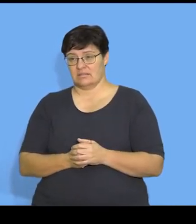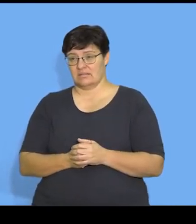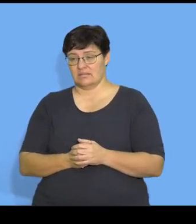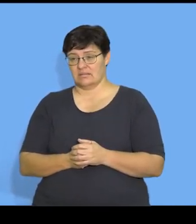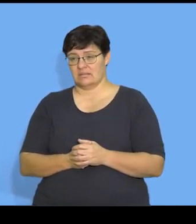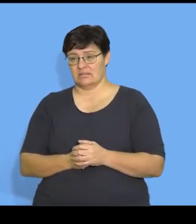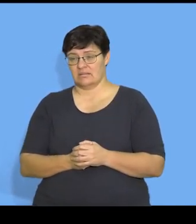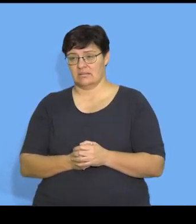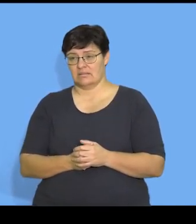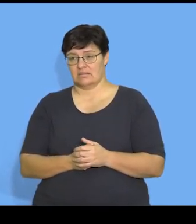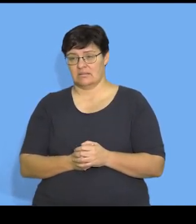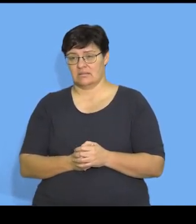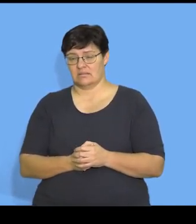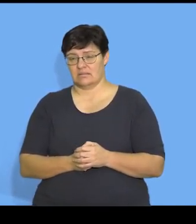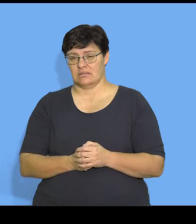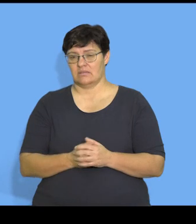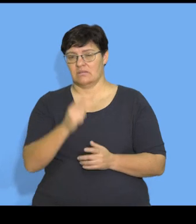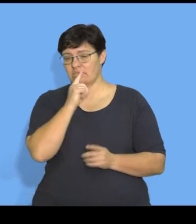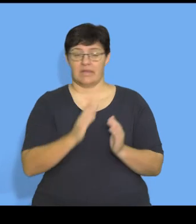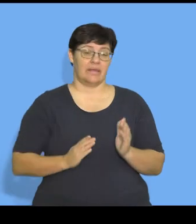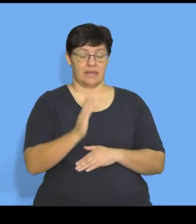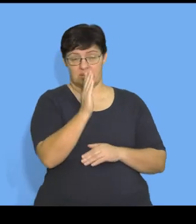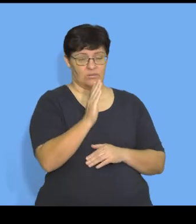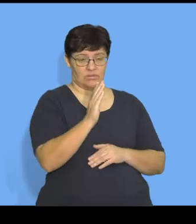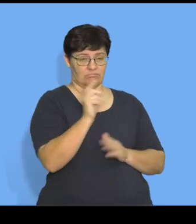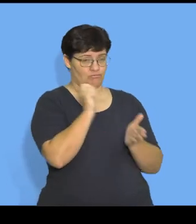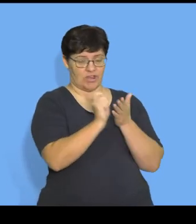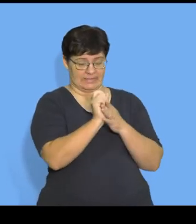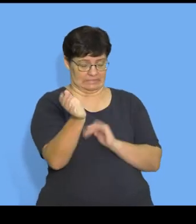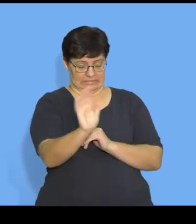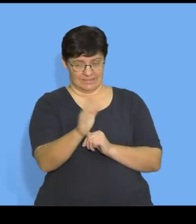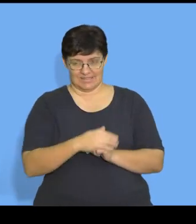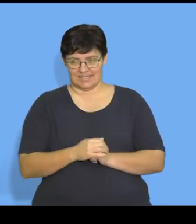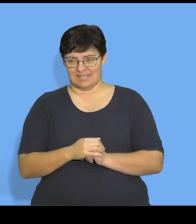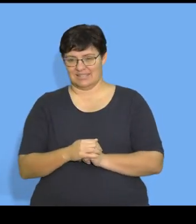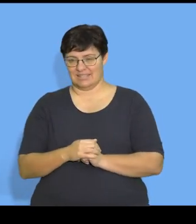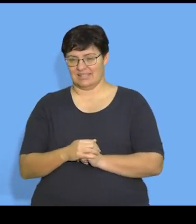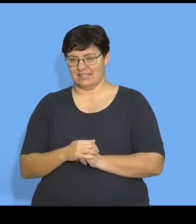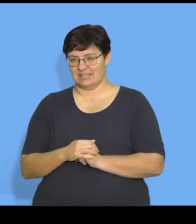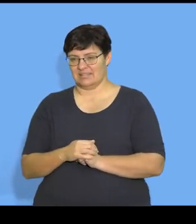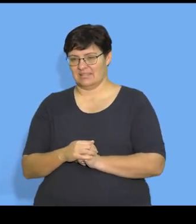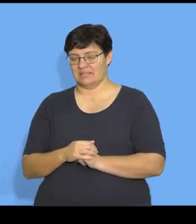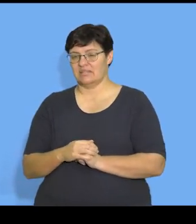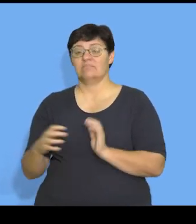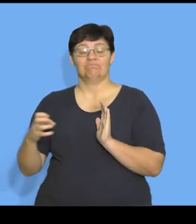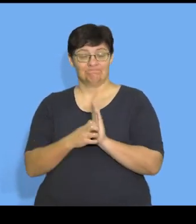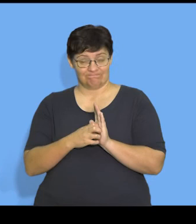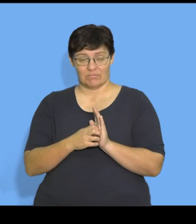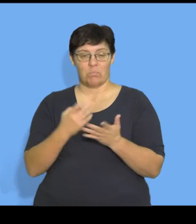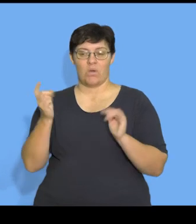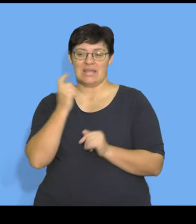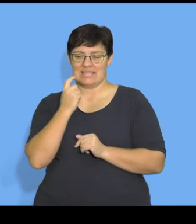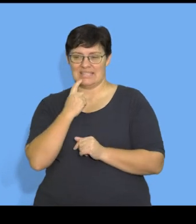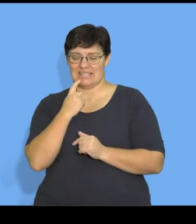did, because you don't go into your writing. This, when it's lots like this, it's much easier to do this